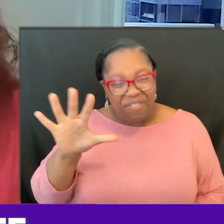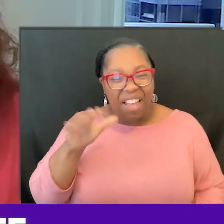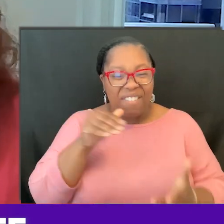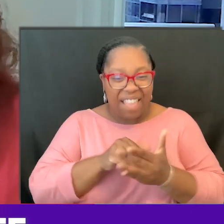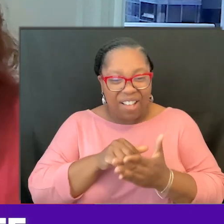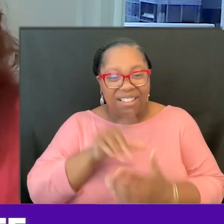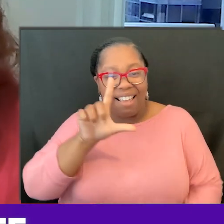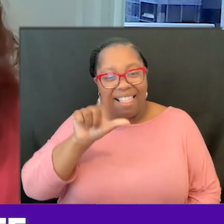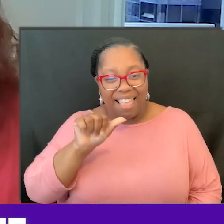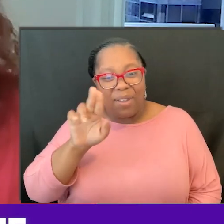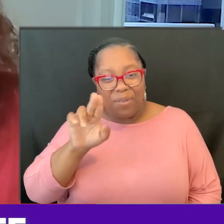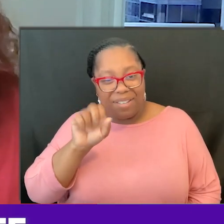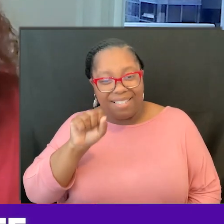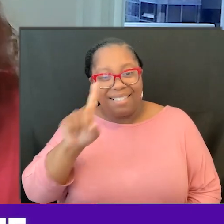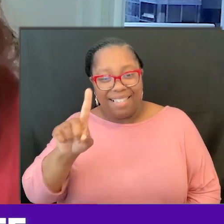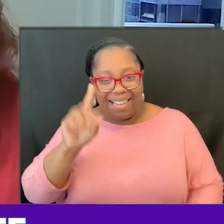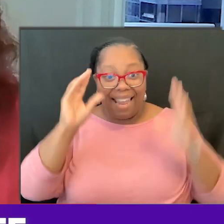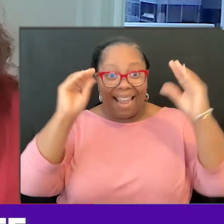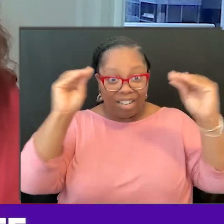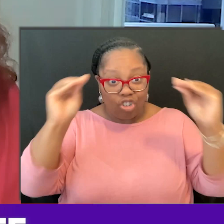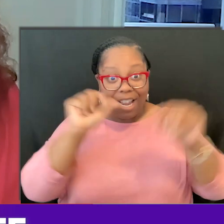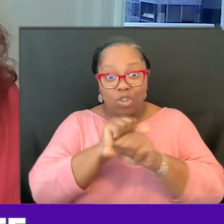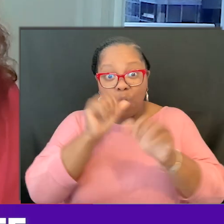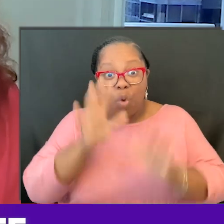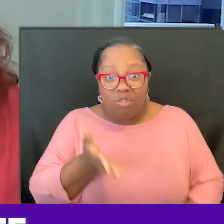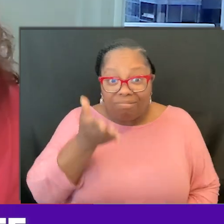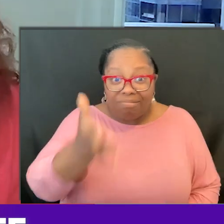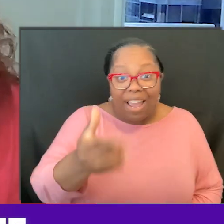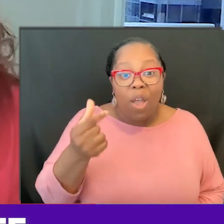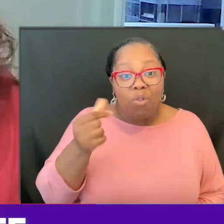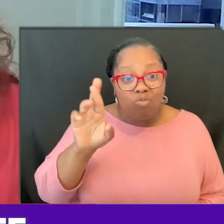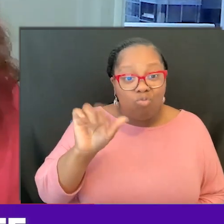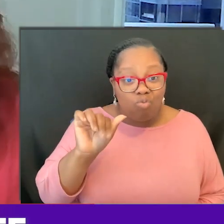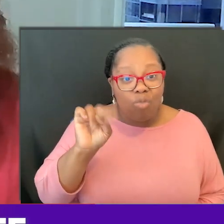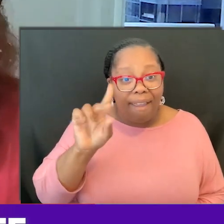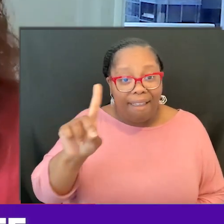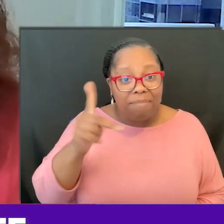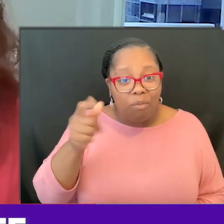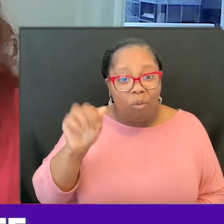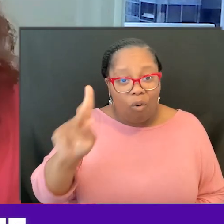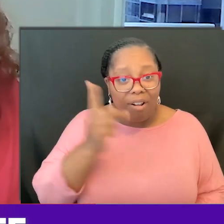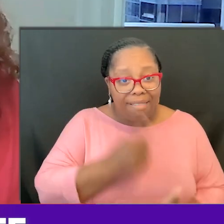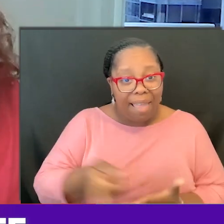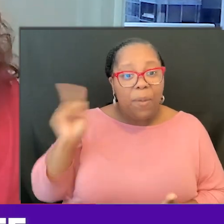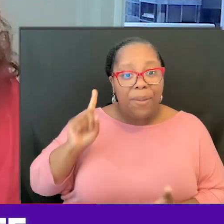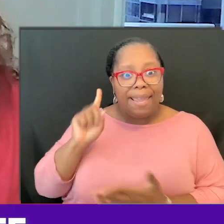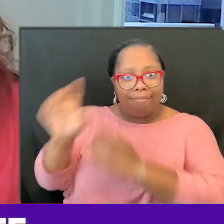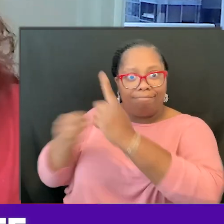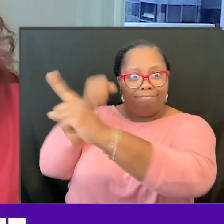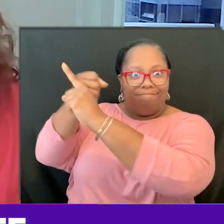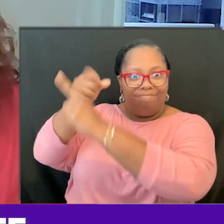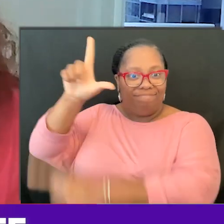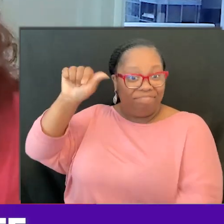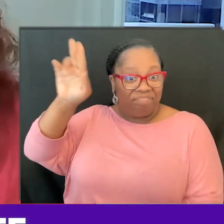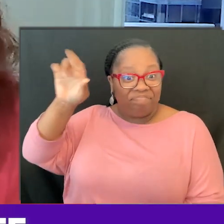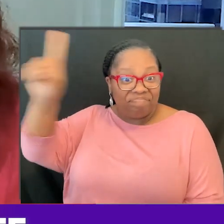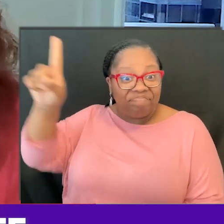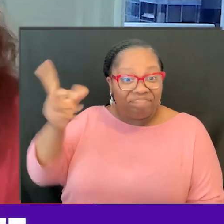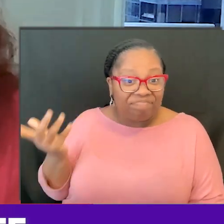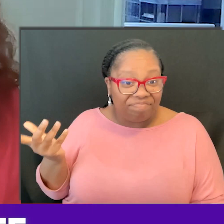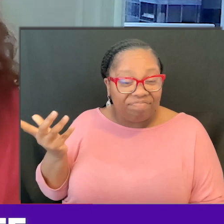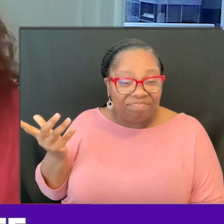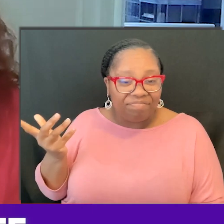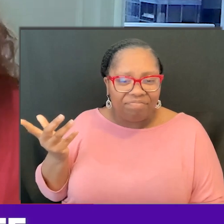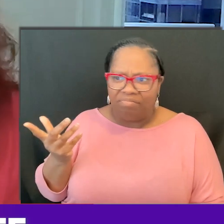workers in Grand Park last week. Although this is the most the district has